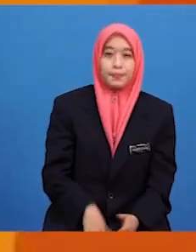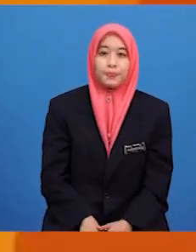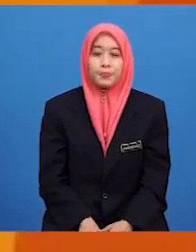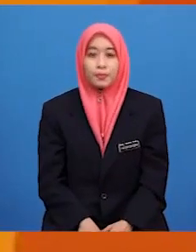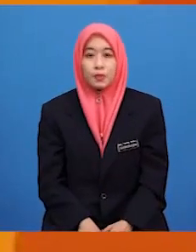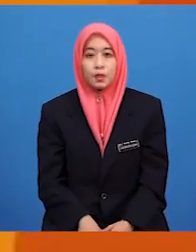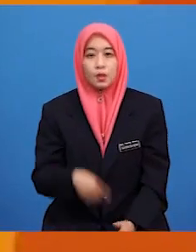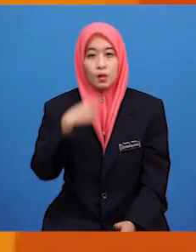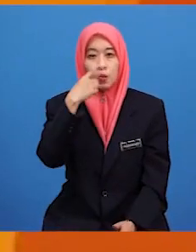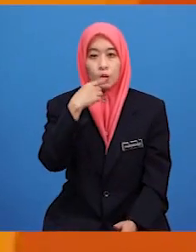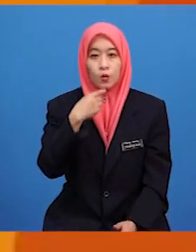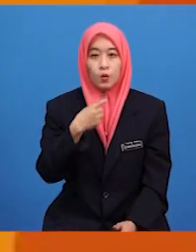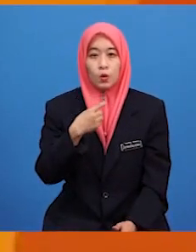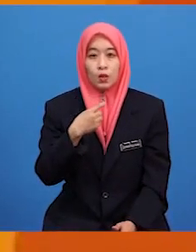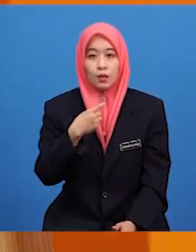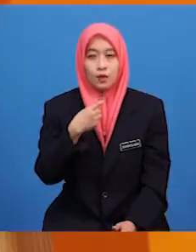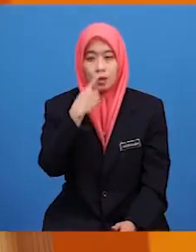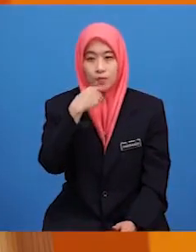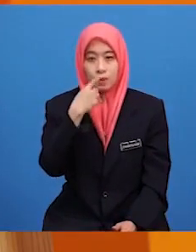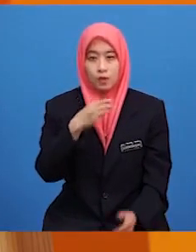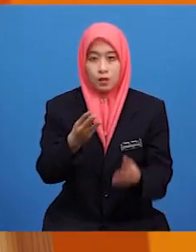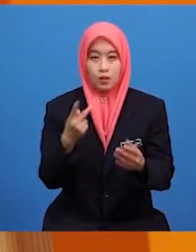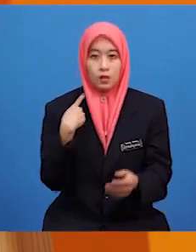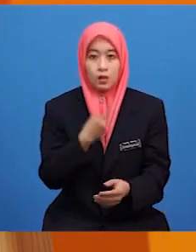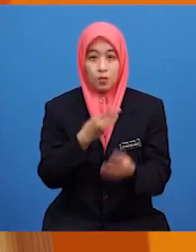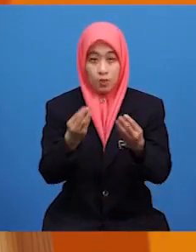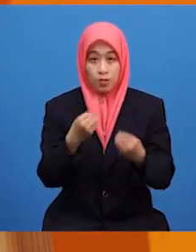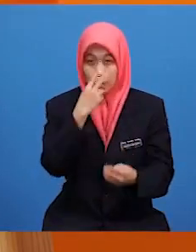Who are we looking for now?